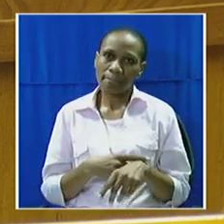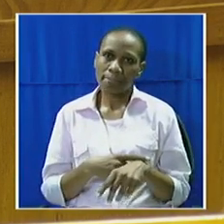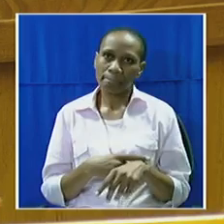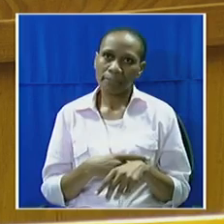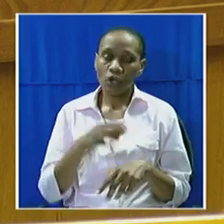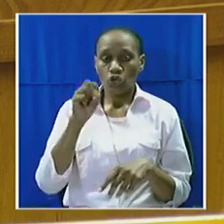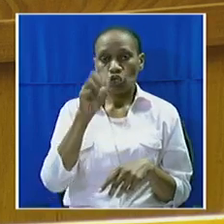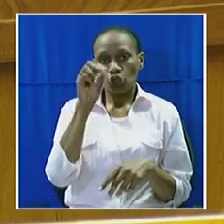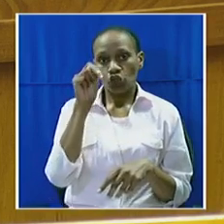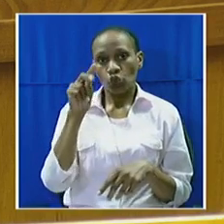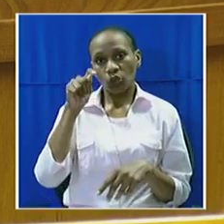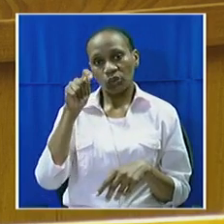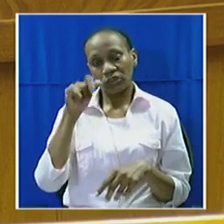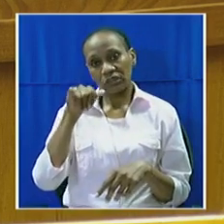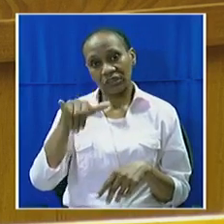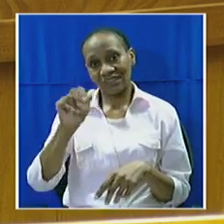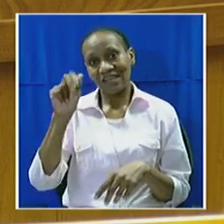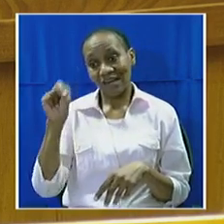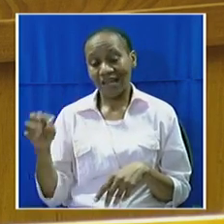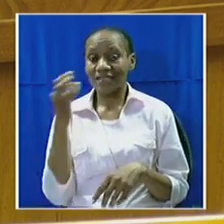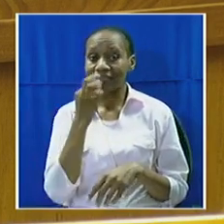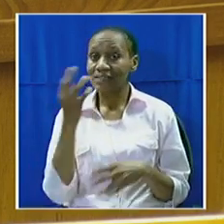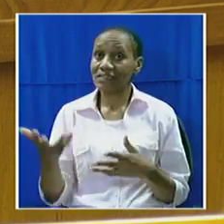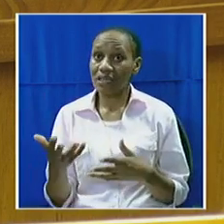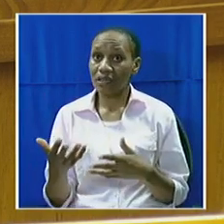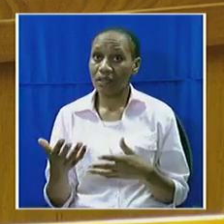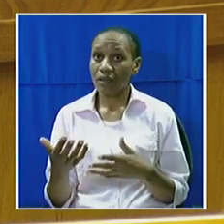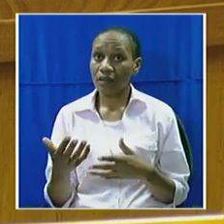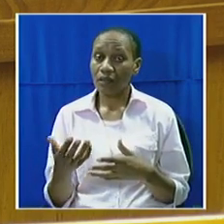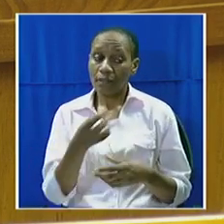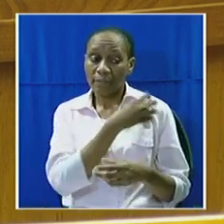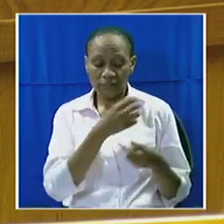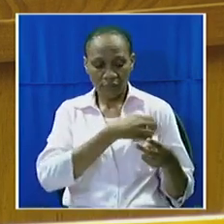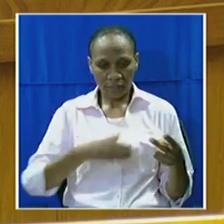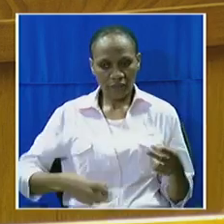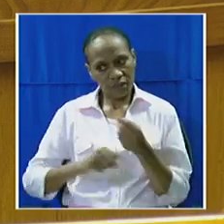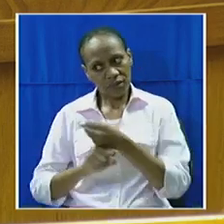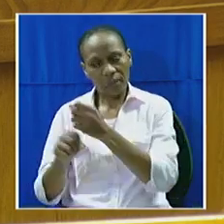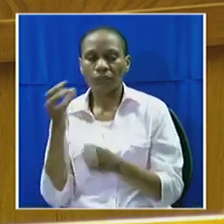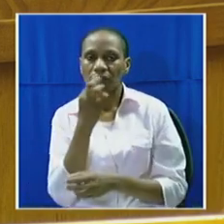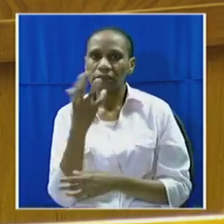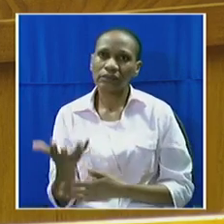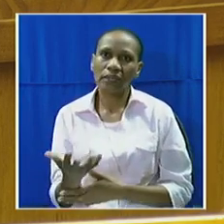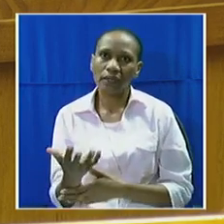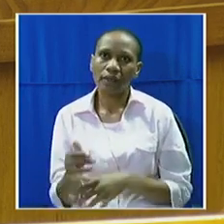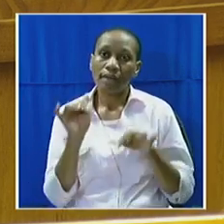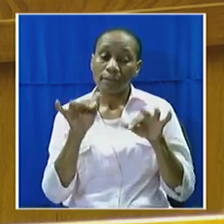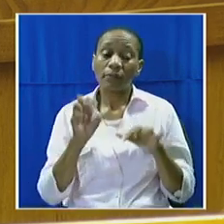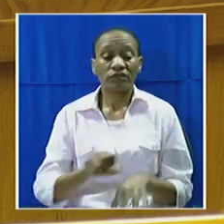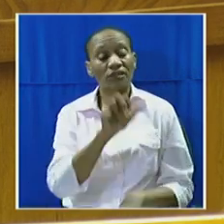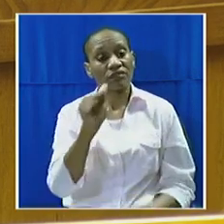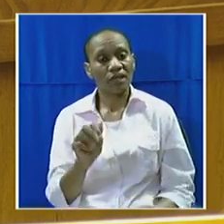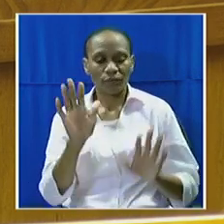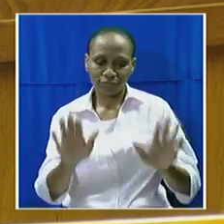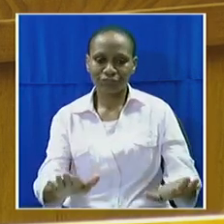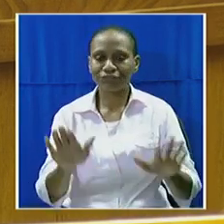Songtian holds a press conference and fills a void left by our President and Minister by trying to put the minds of our country at